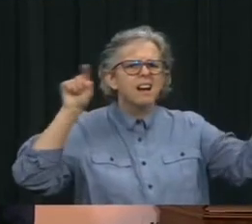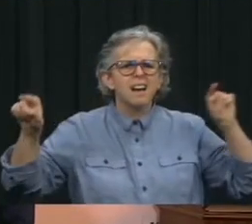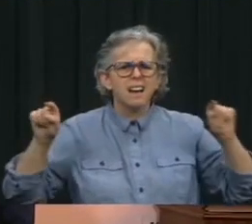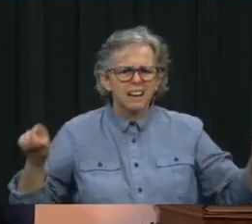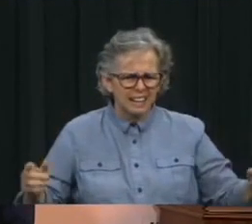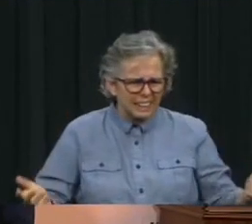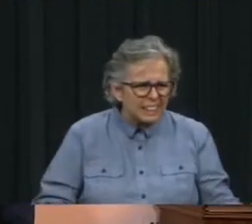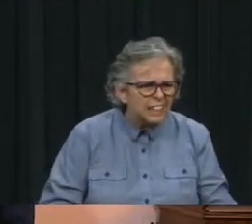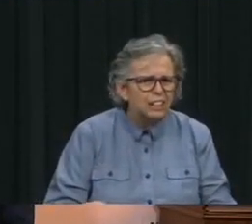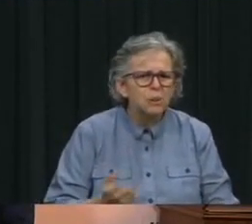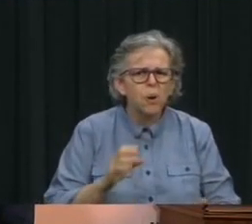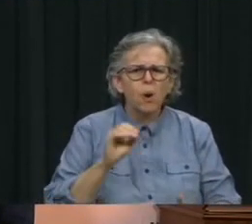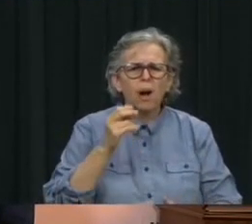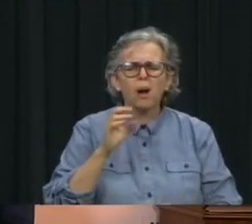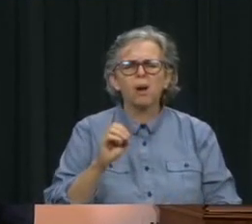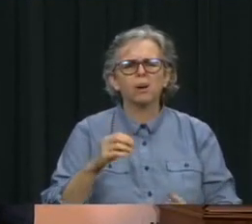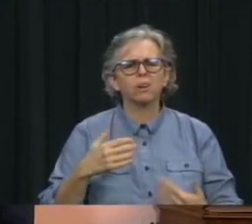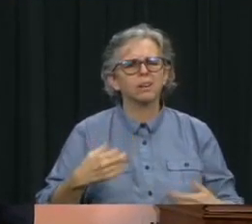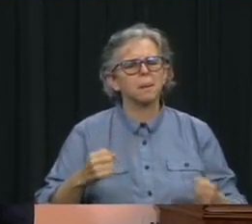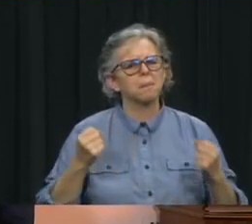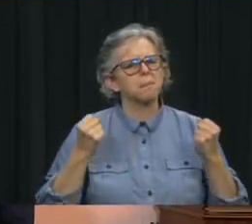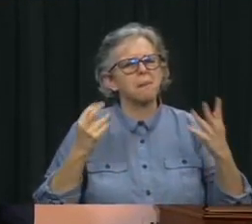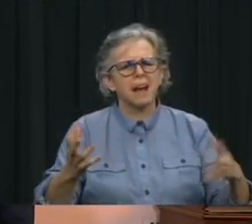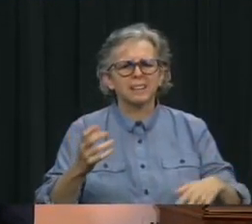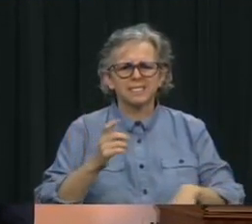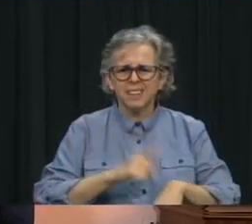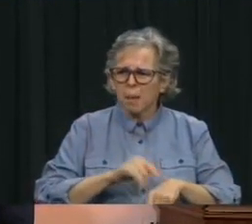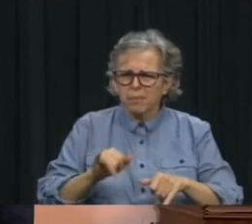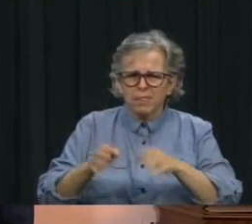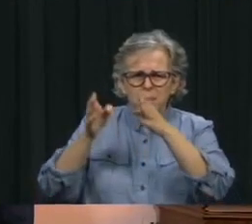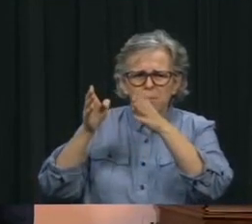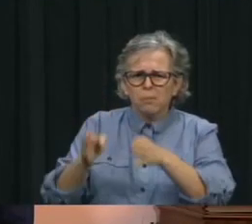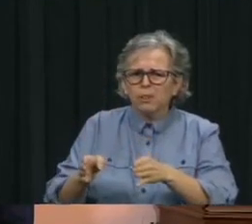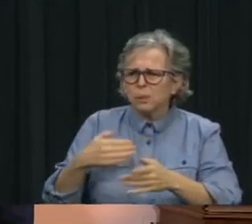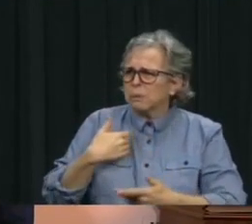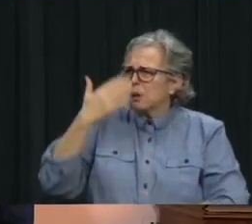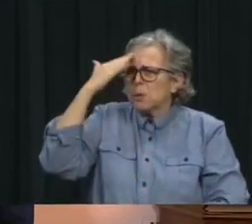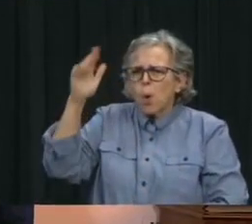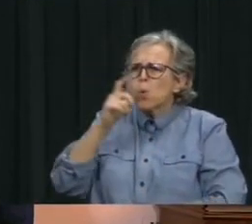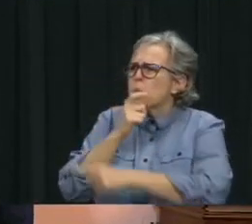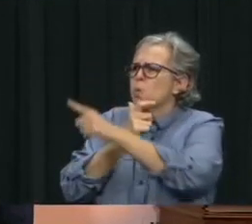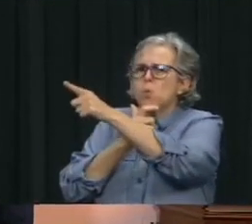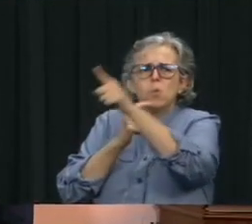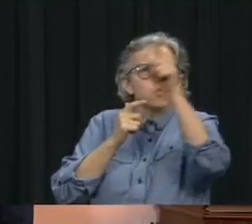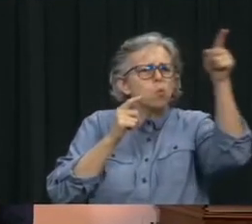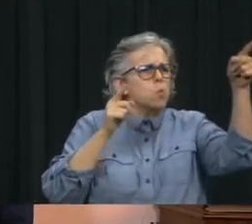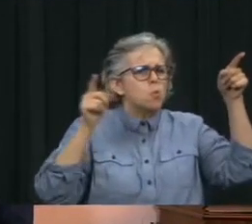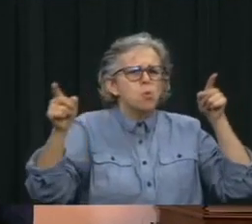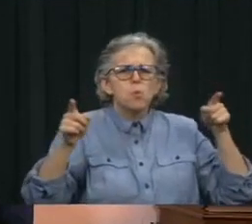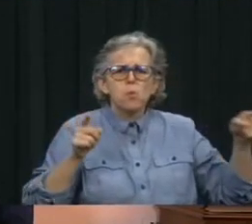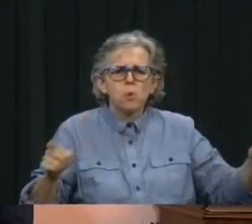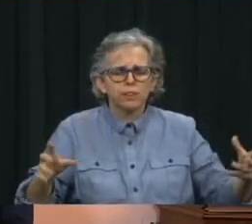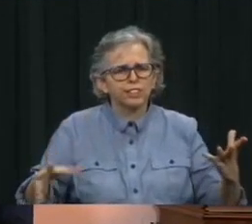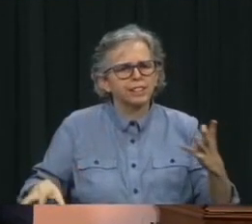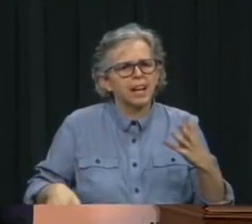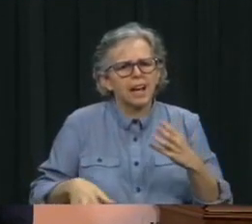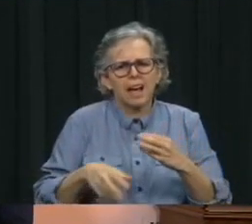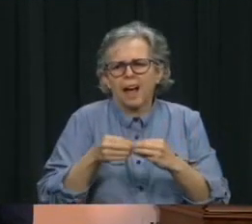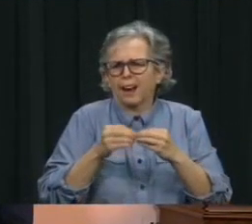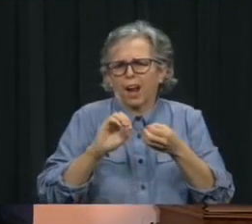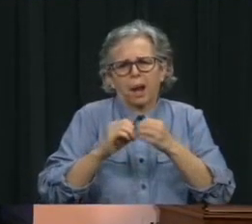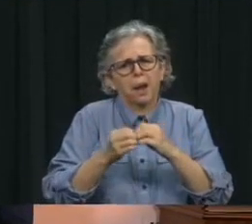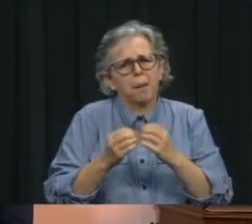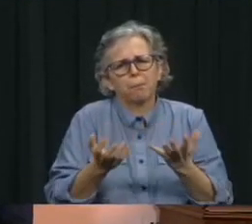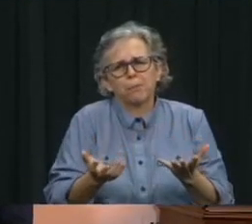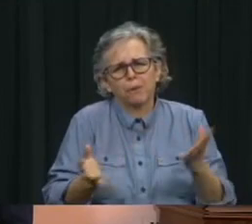of the times, we will not know that individual. It'll be another number. But I think it's important for